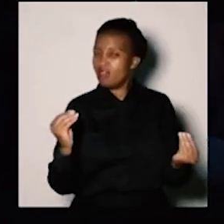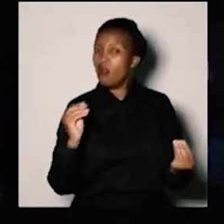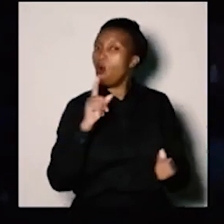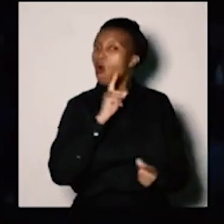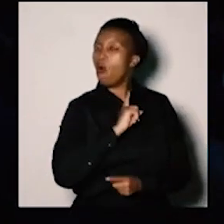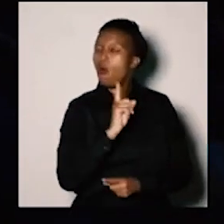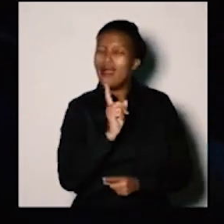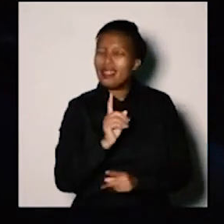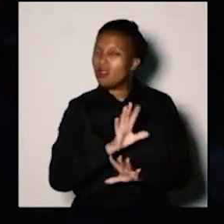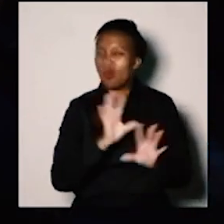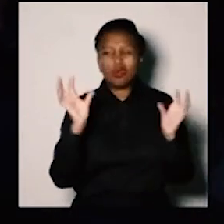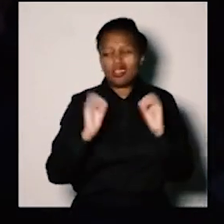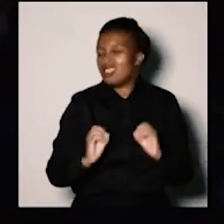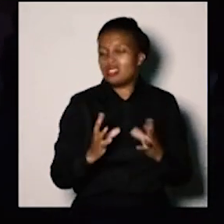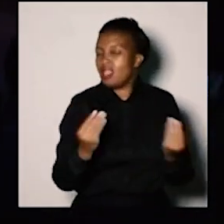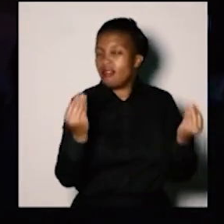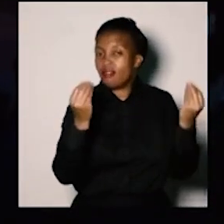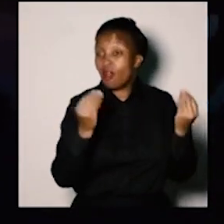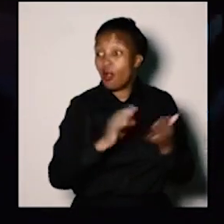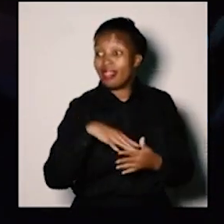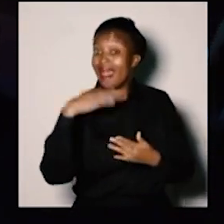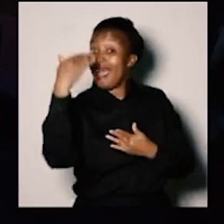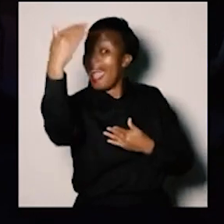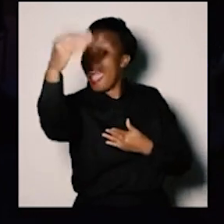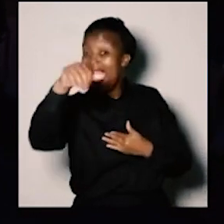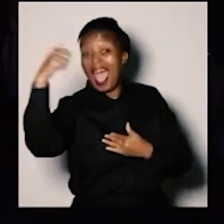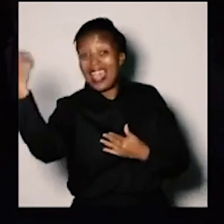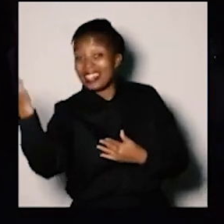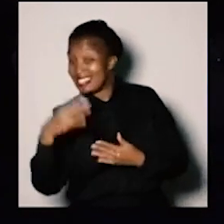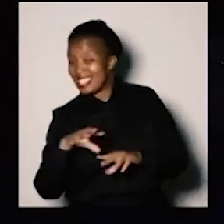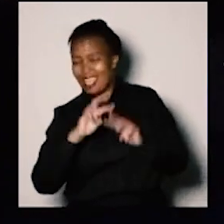have. On the other side of the earth, we are all equal.